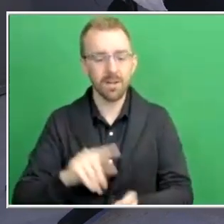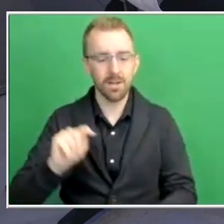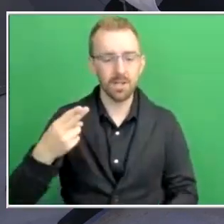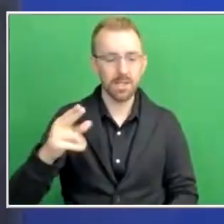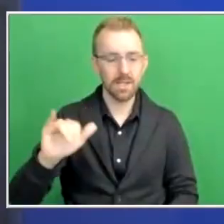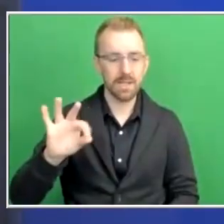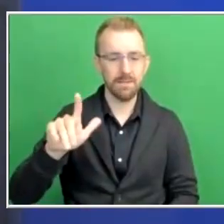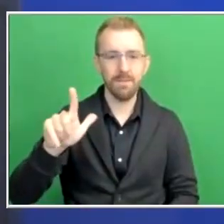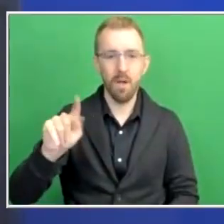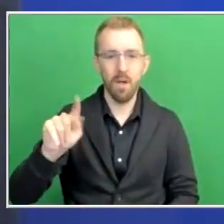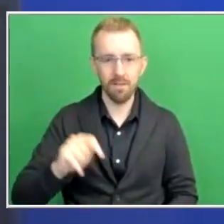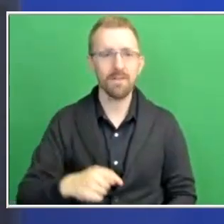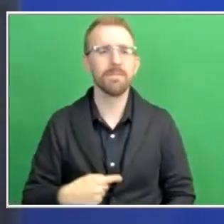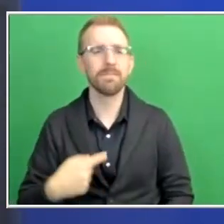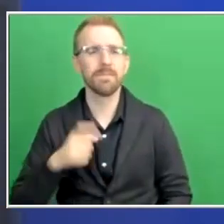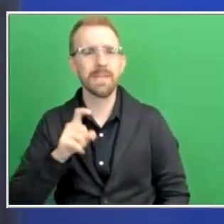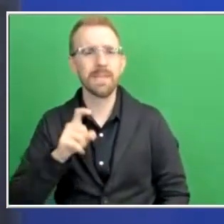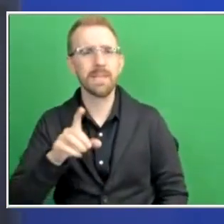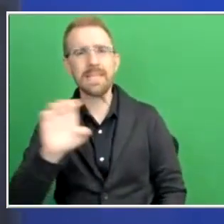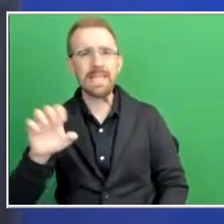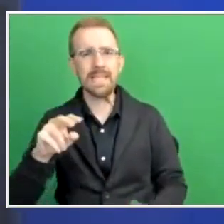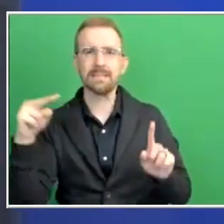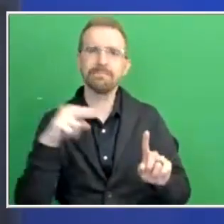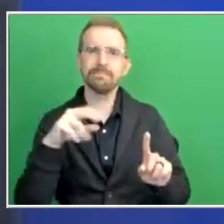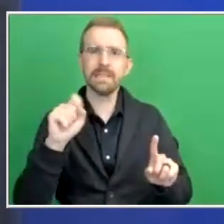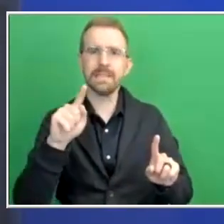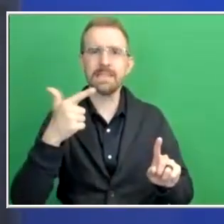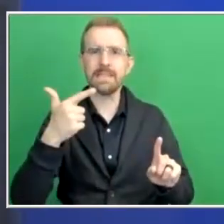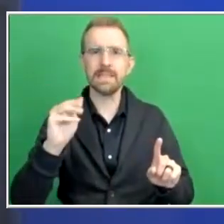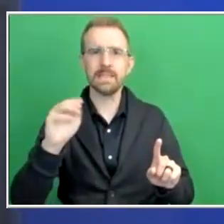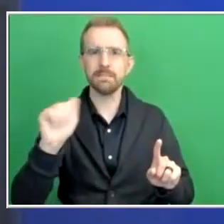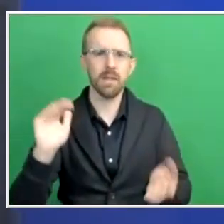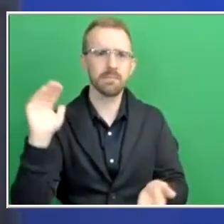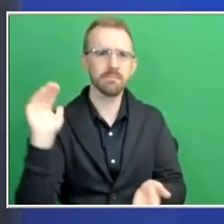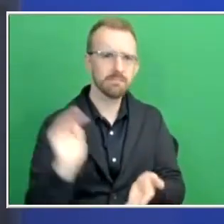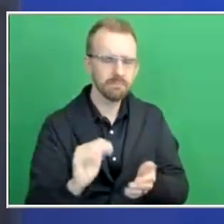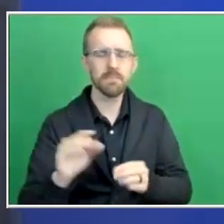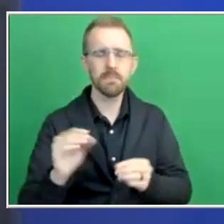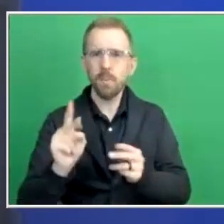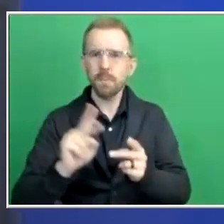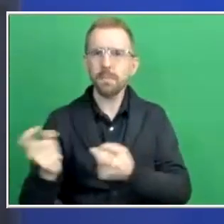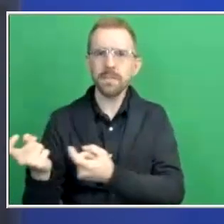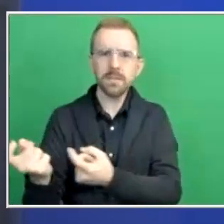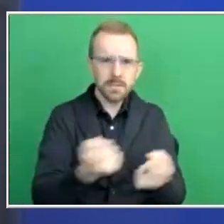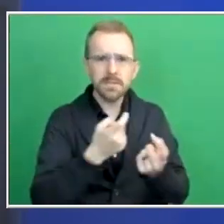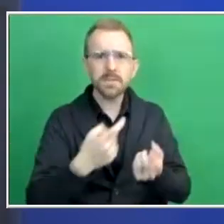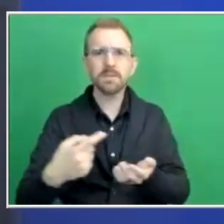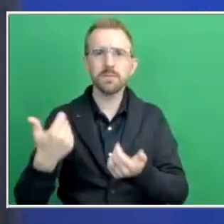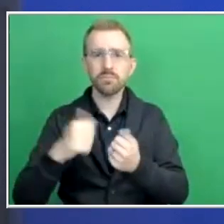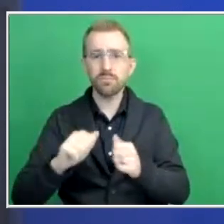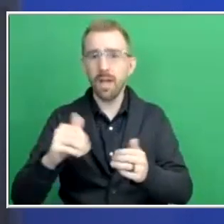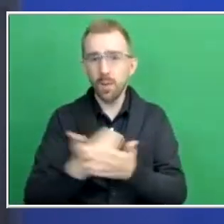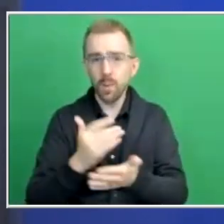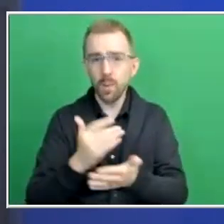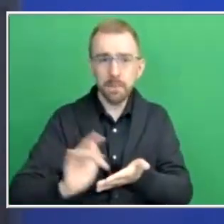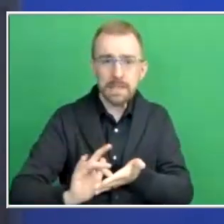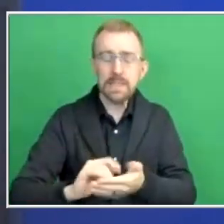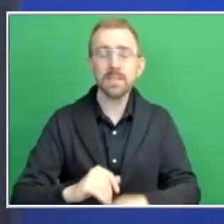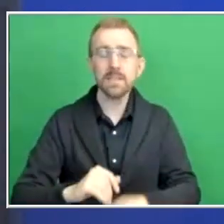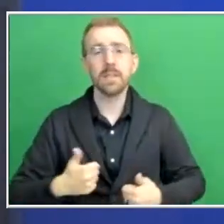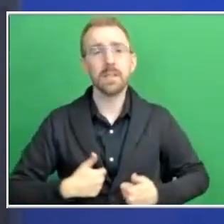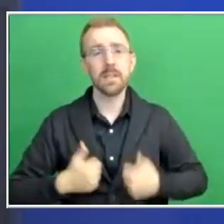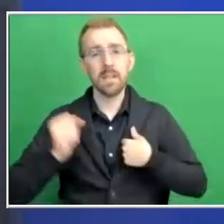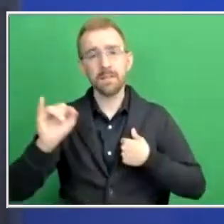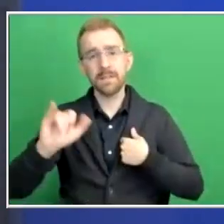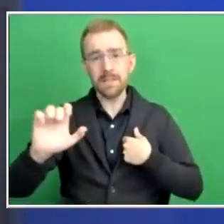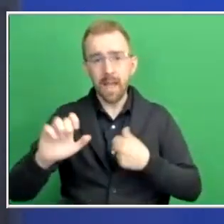we need to destigmatize obesity treatment and get more people coming to the table to either try the new drugs, lifestyle interventions, or surgery.